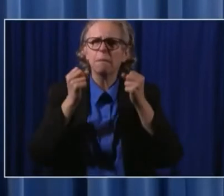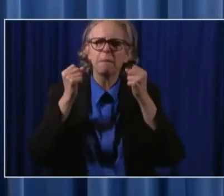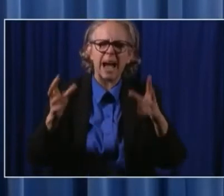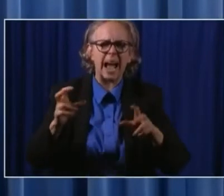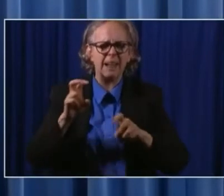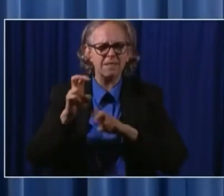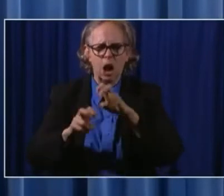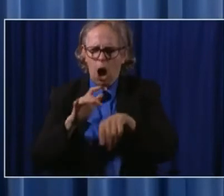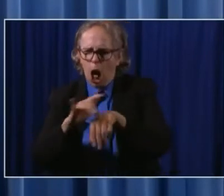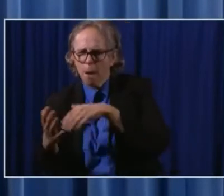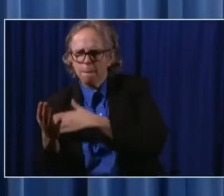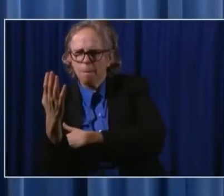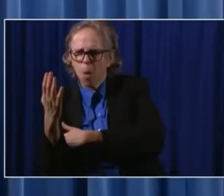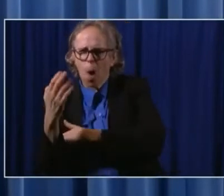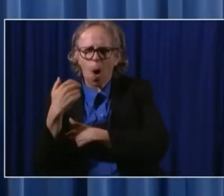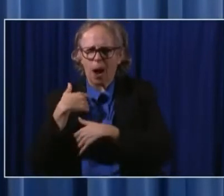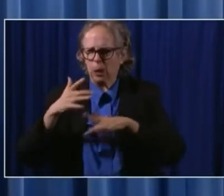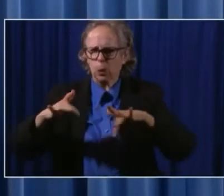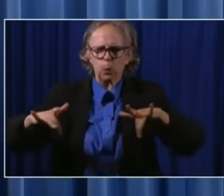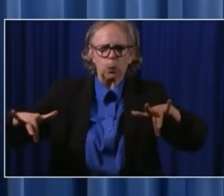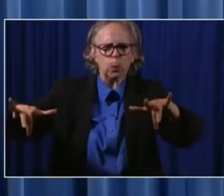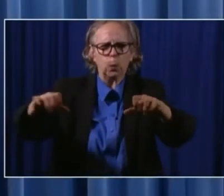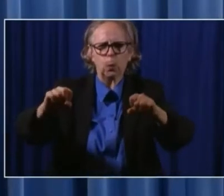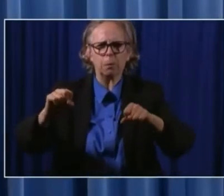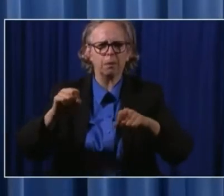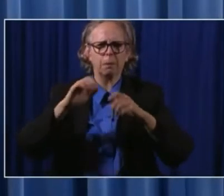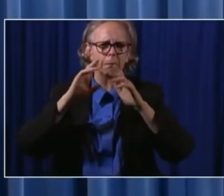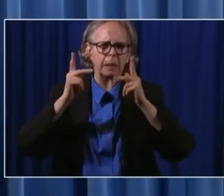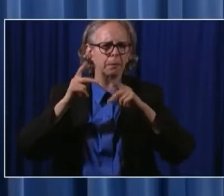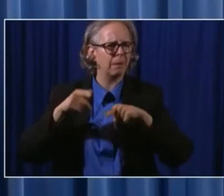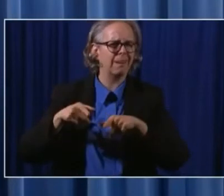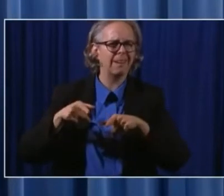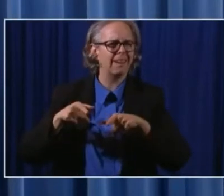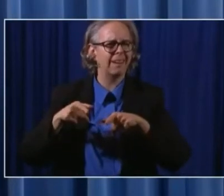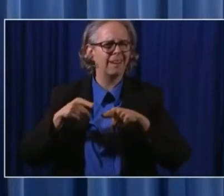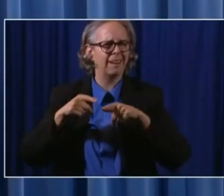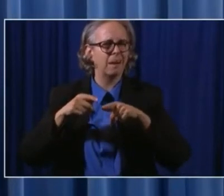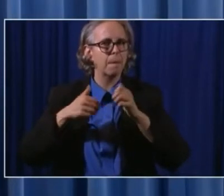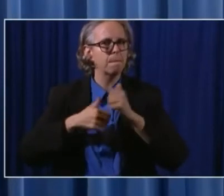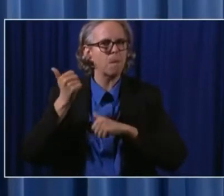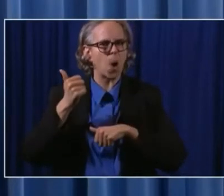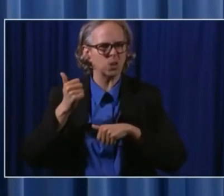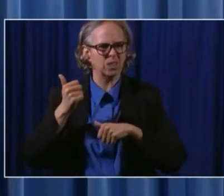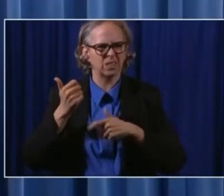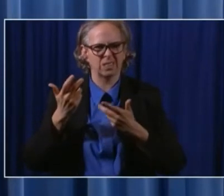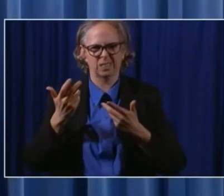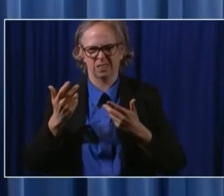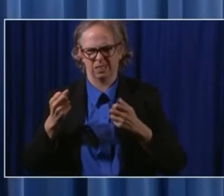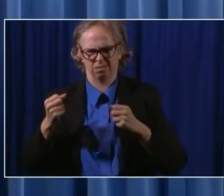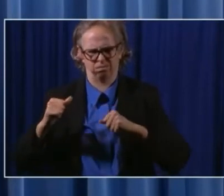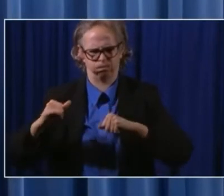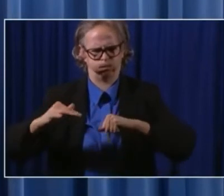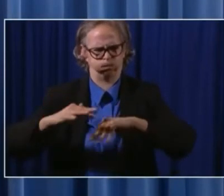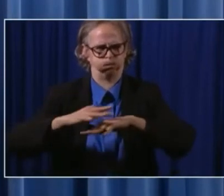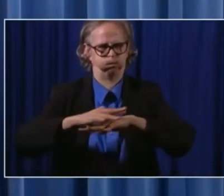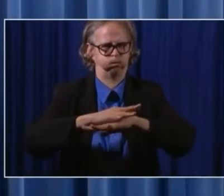need to use common sense. But if they're in public, if they're out there, if they're interacting with other people, which is certainly what you see at a fair at 7 o'clock at